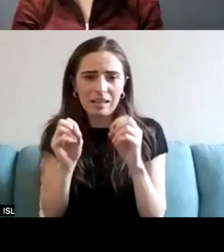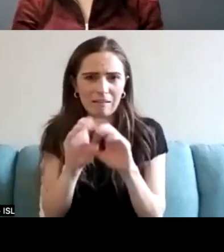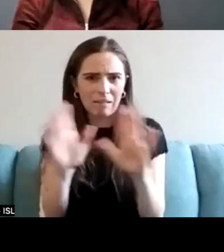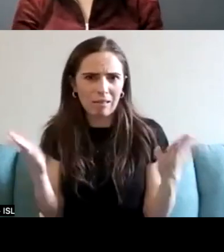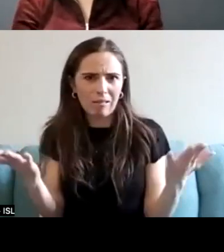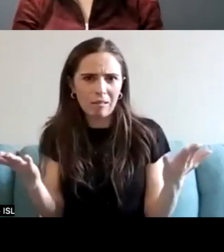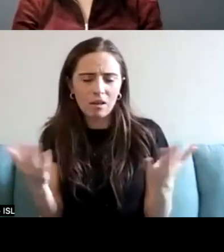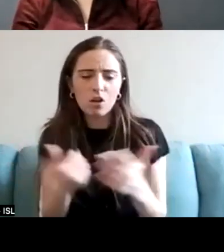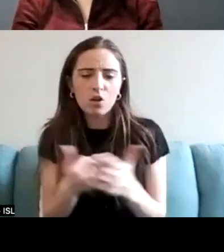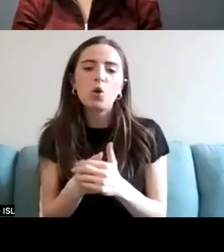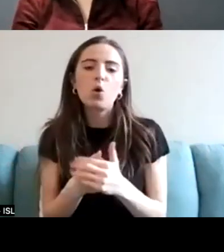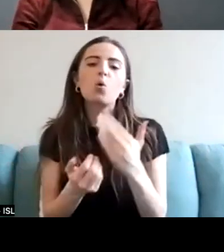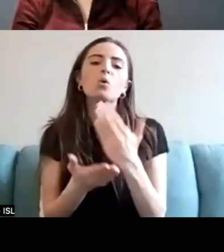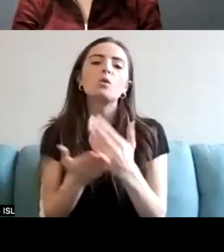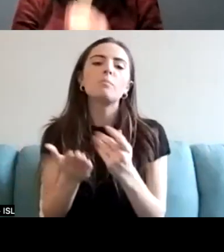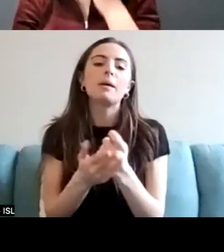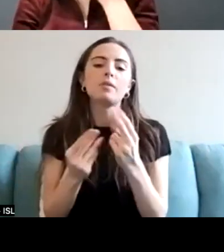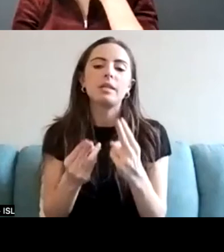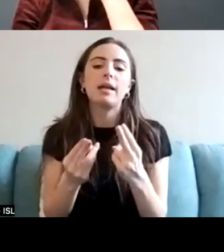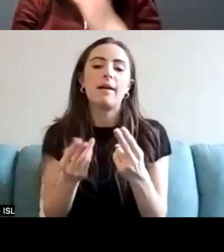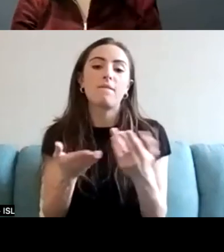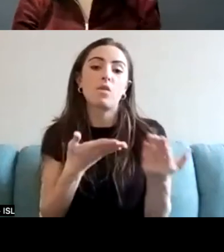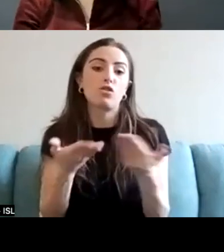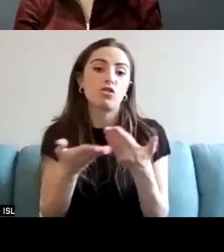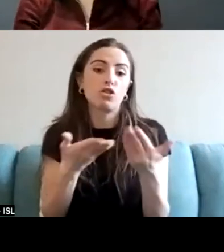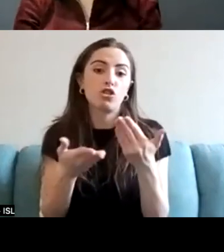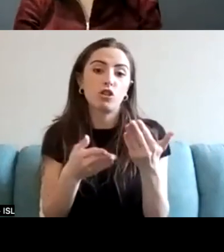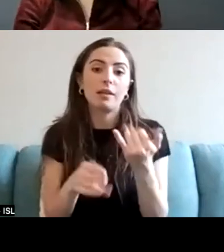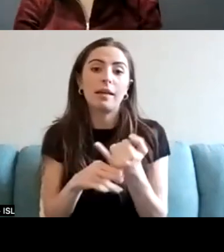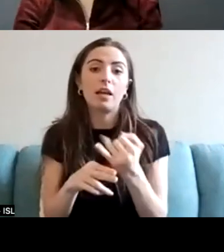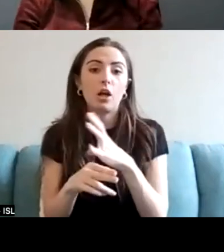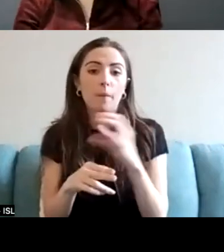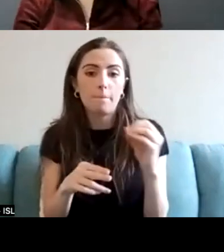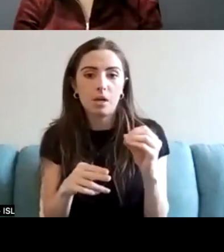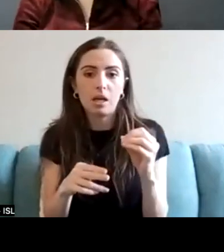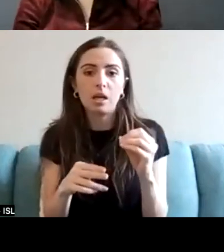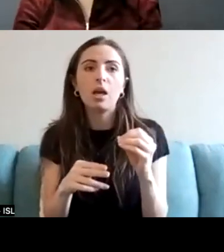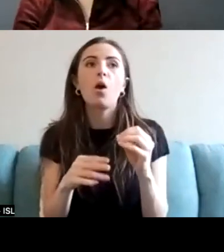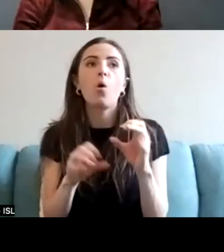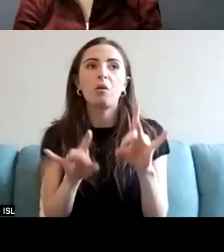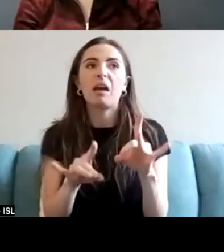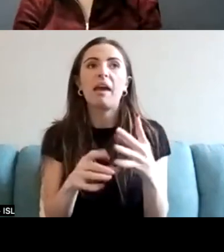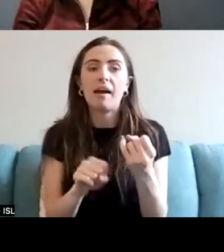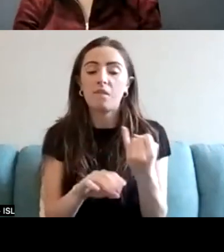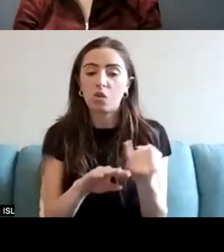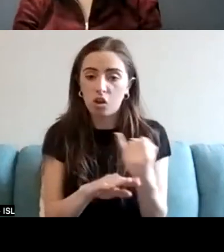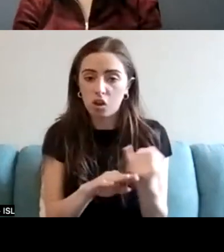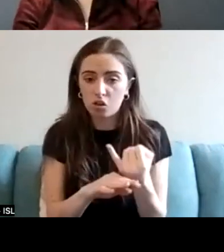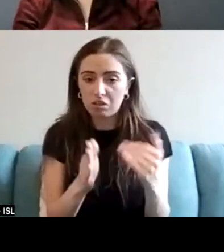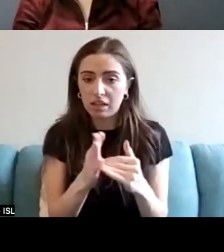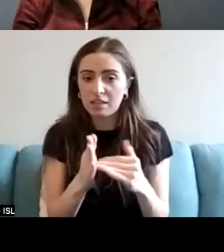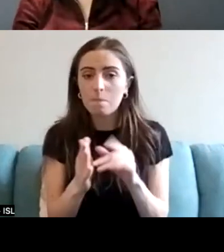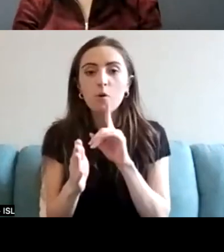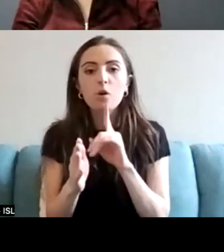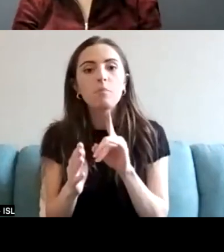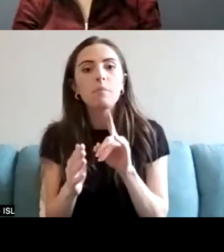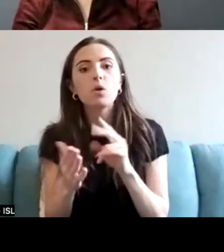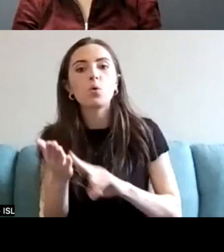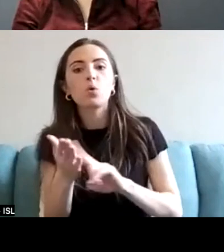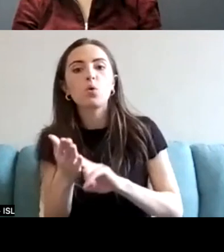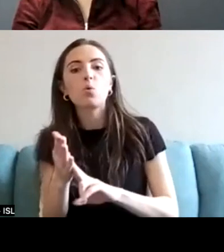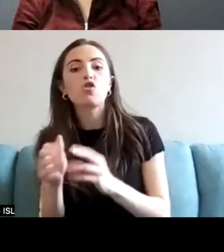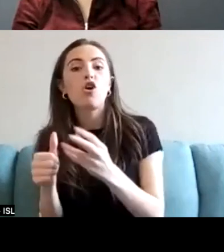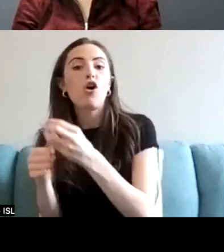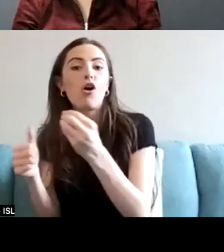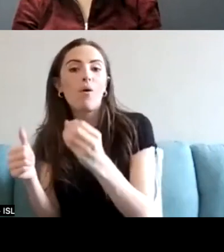within your company as to, okay, these are our brand colors, but we need to maybe have some secondary colors that we can use that are